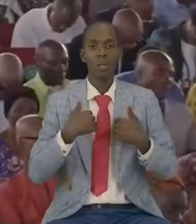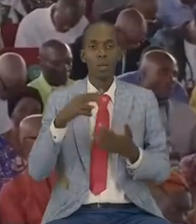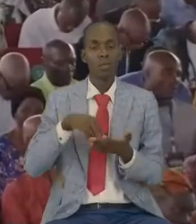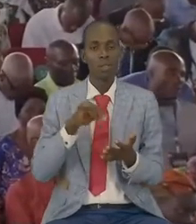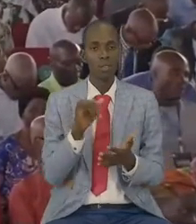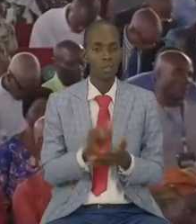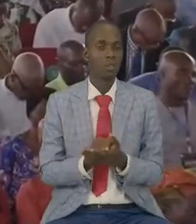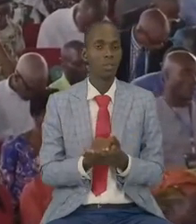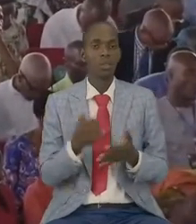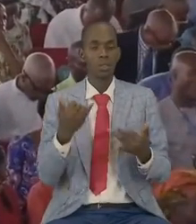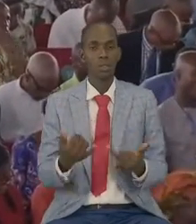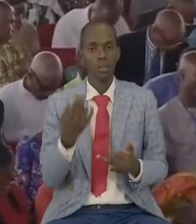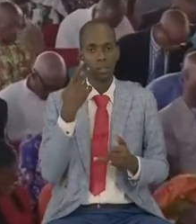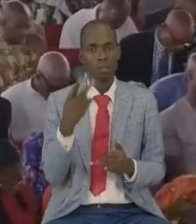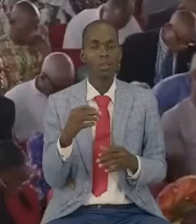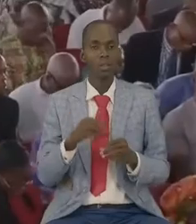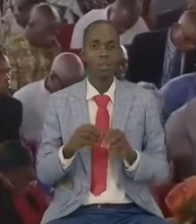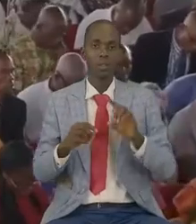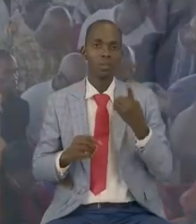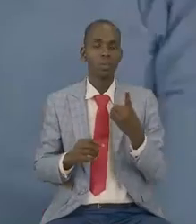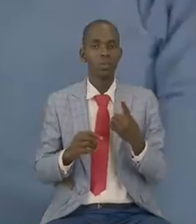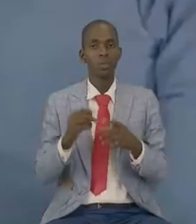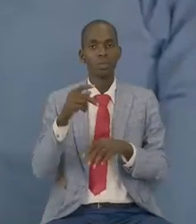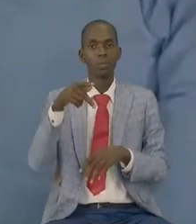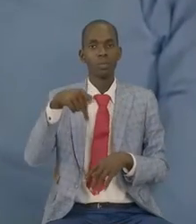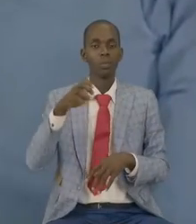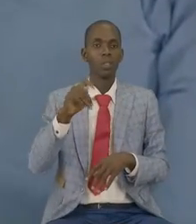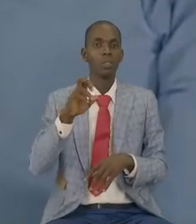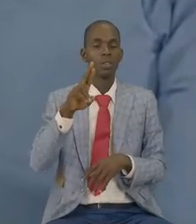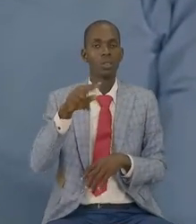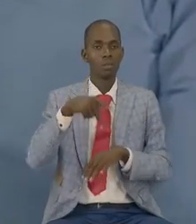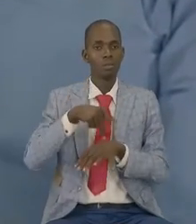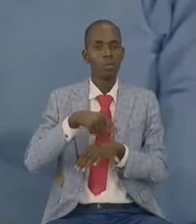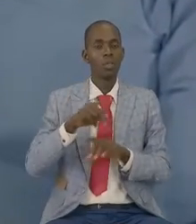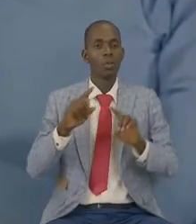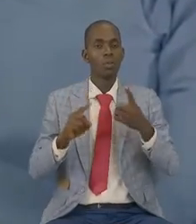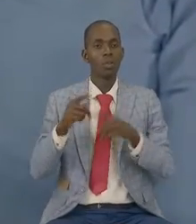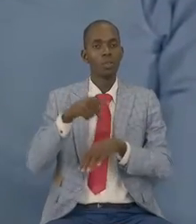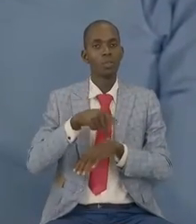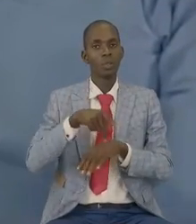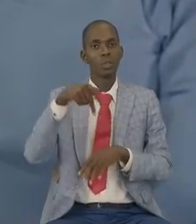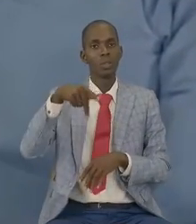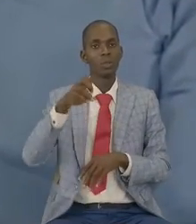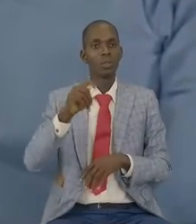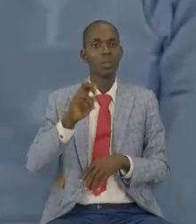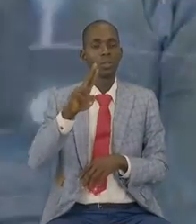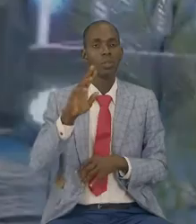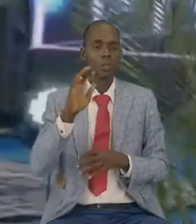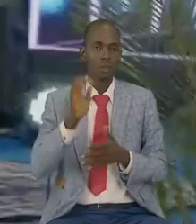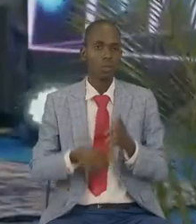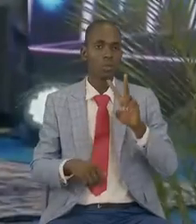there. Let's come to 1 Peter chapter 2 and verse 25. 1 Peter chapter 2,